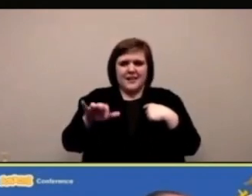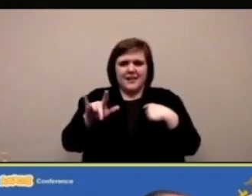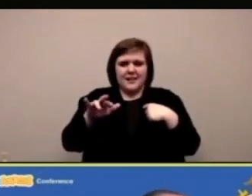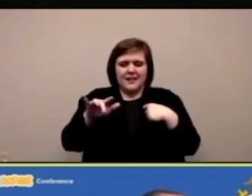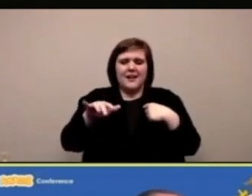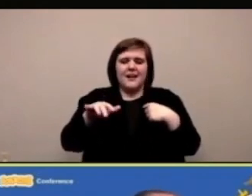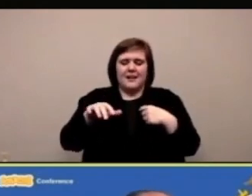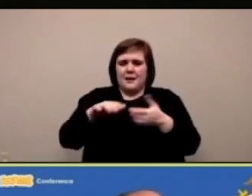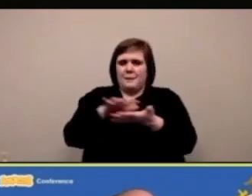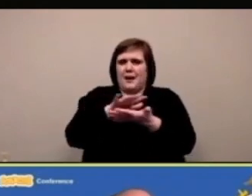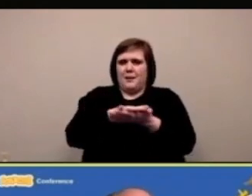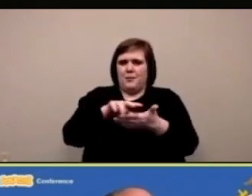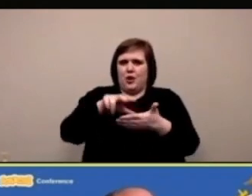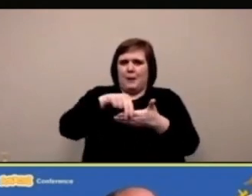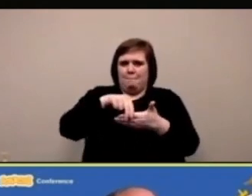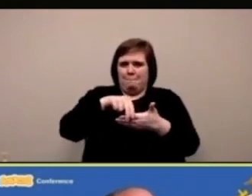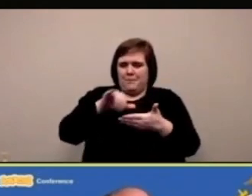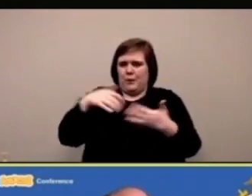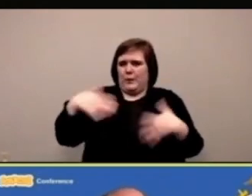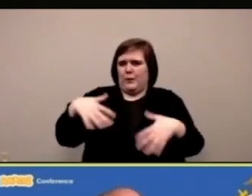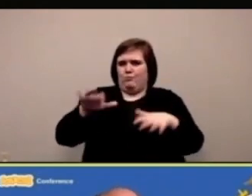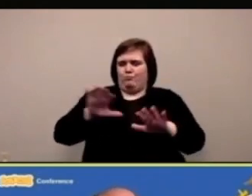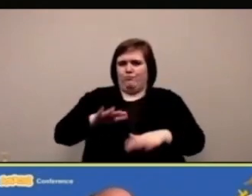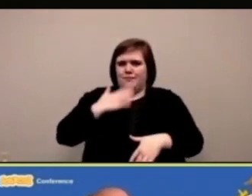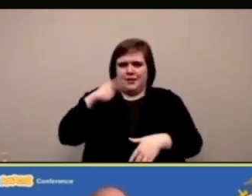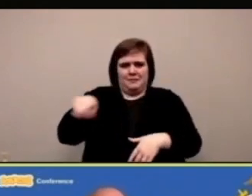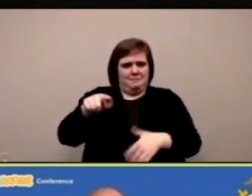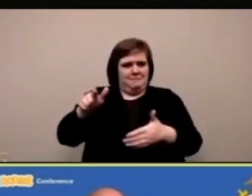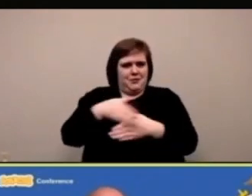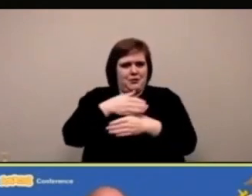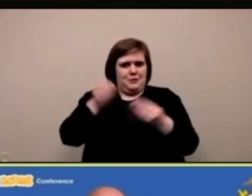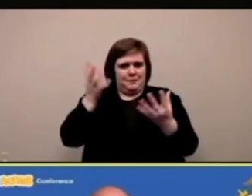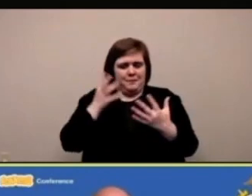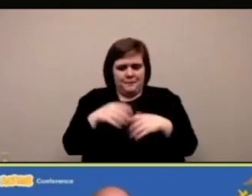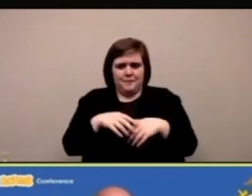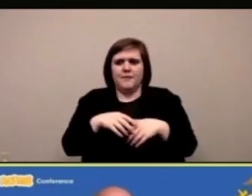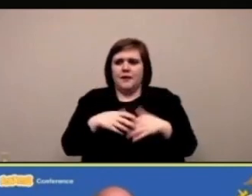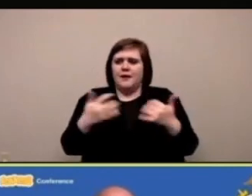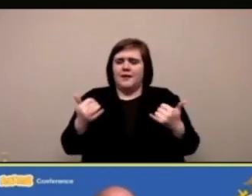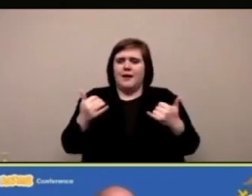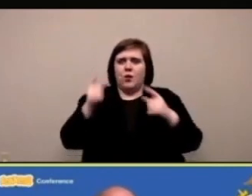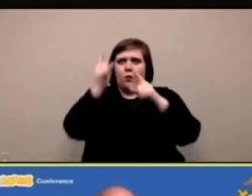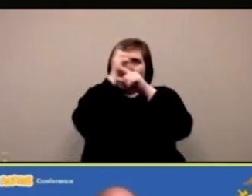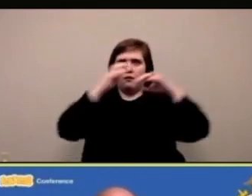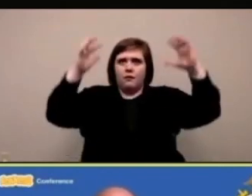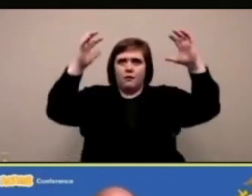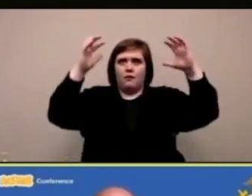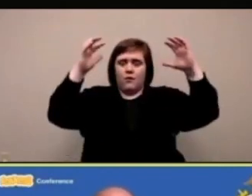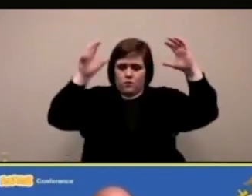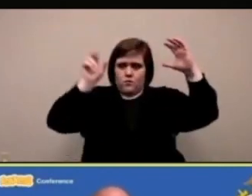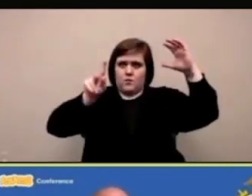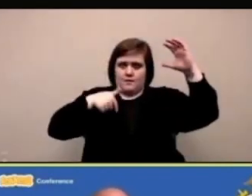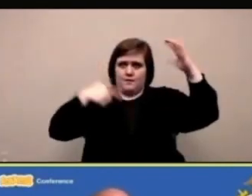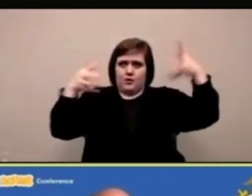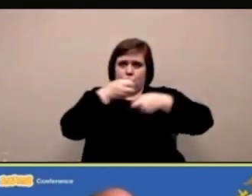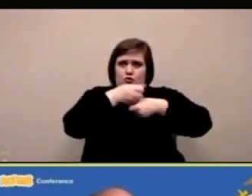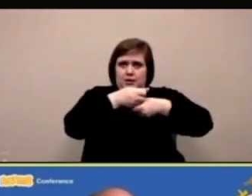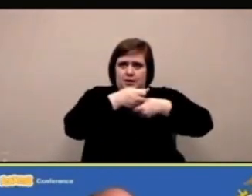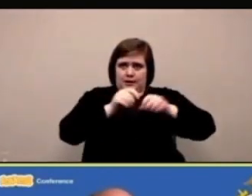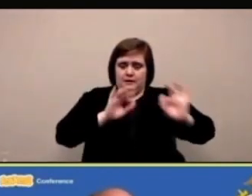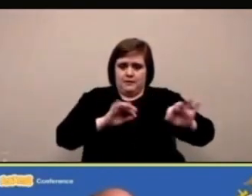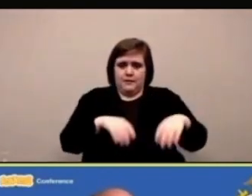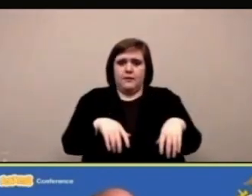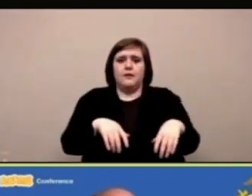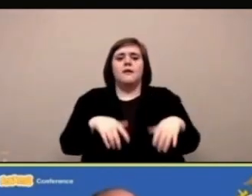paper clips. Wonderful. Thank you for sharing. So now, once you have an idea of like what you've actually created, thinking